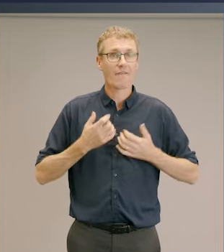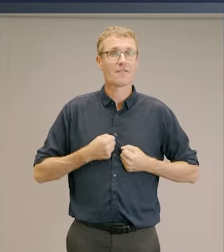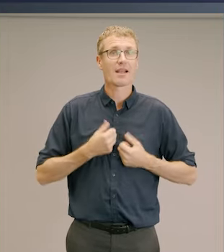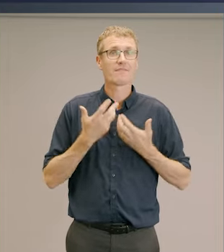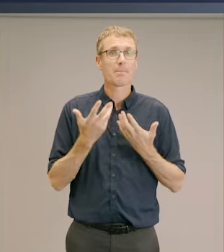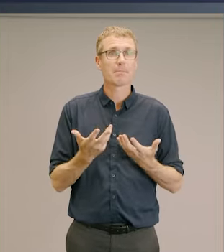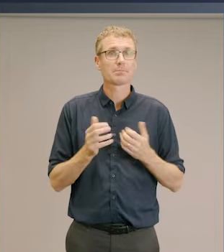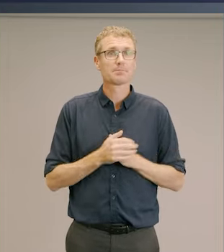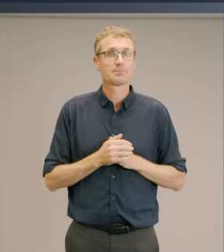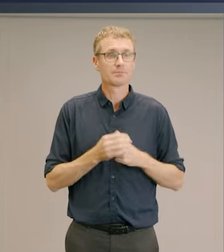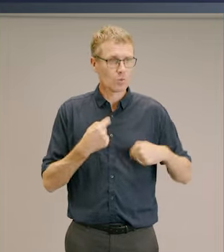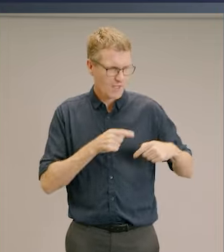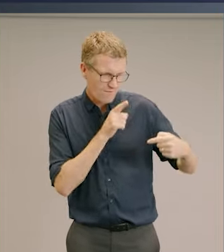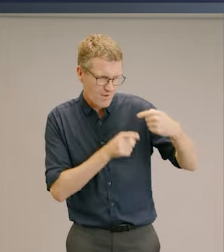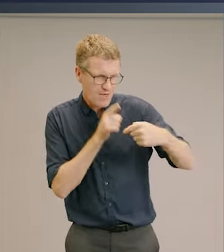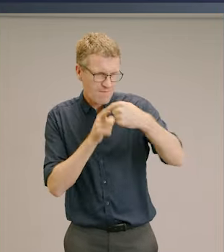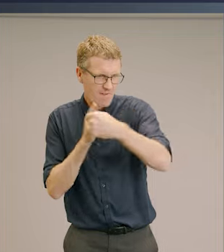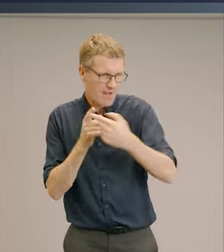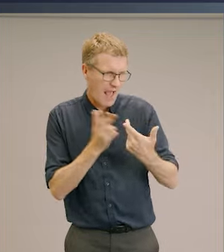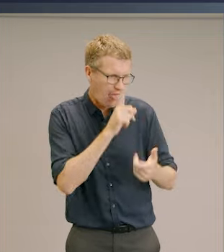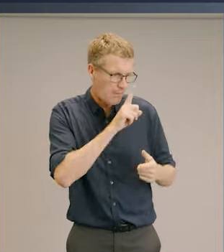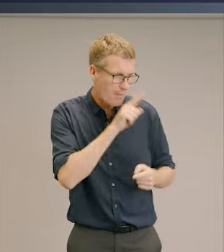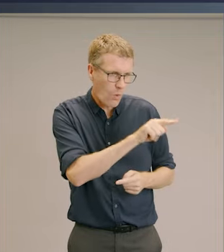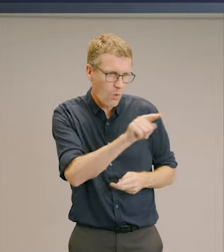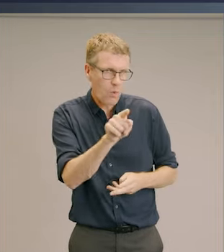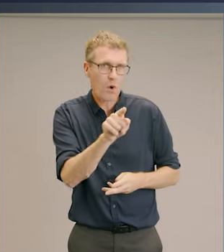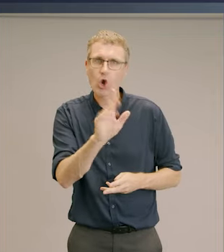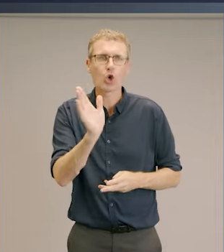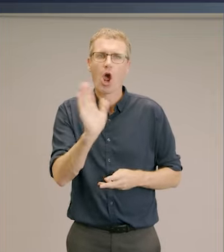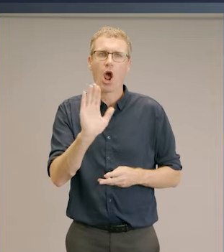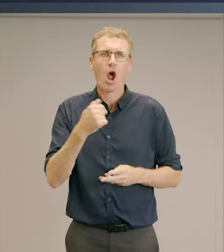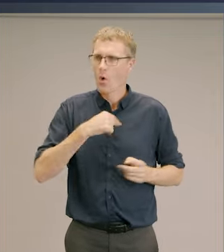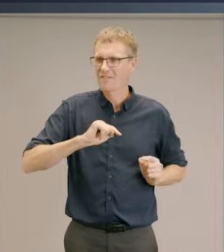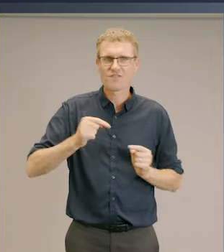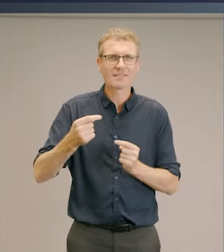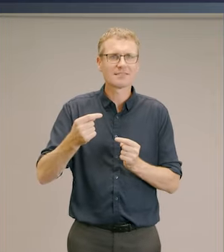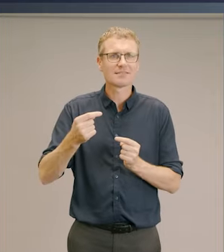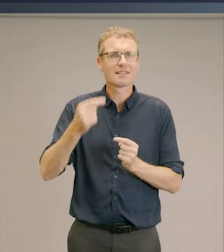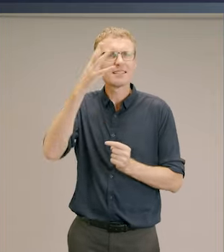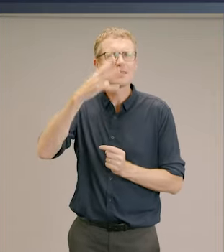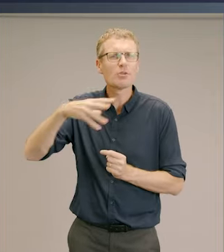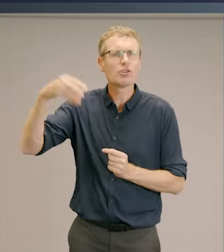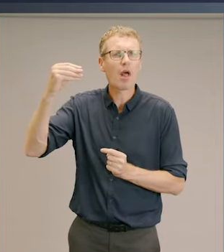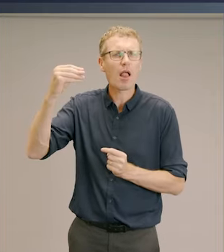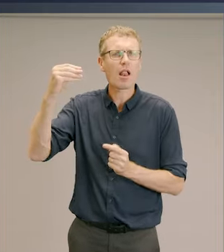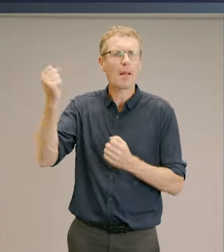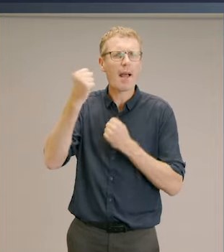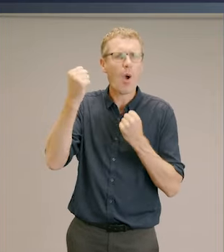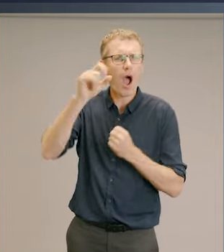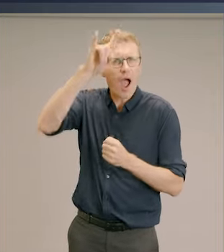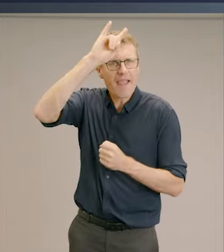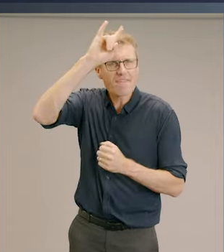lives. We don't fight against flesh and blood. We fight against evil, against powers